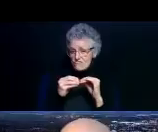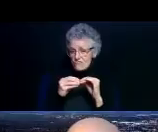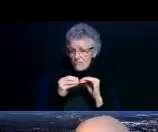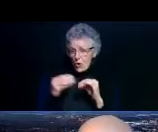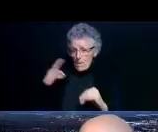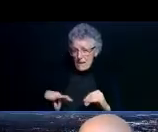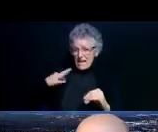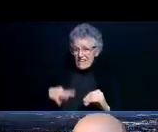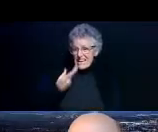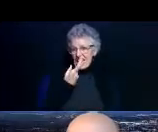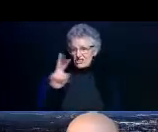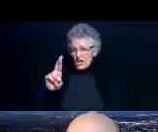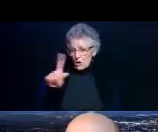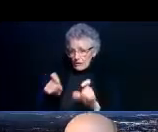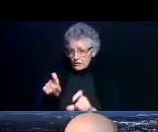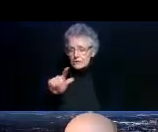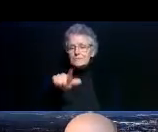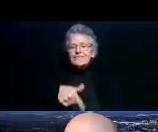benefit-related questions.